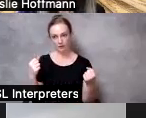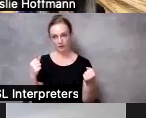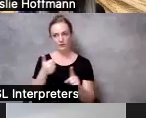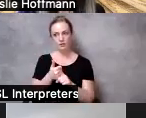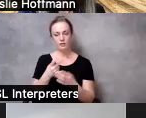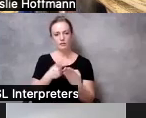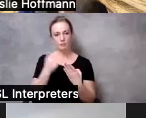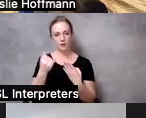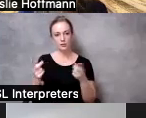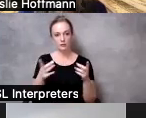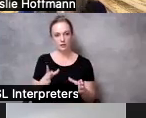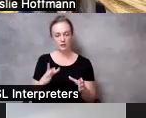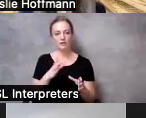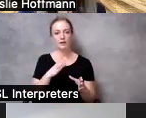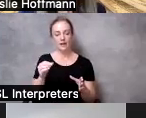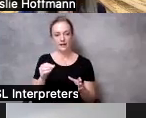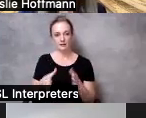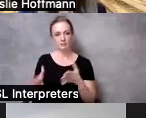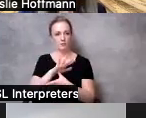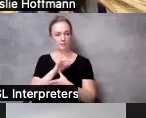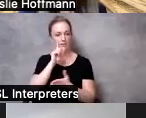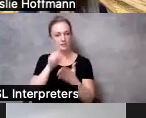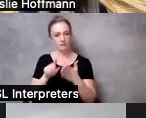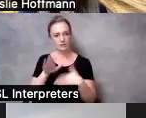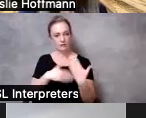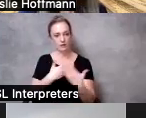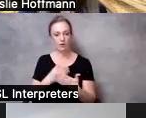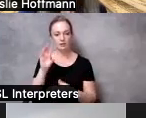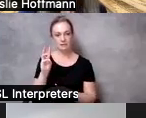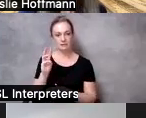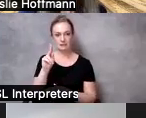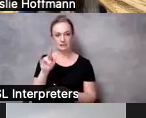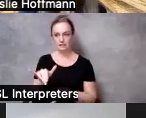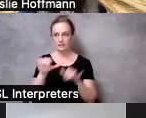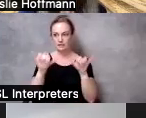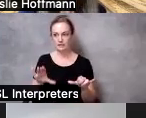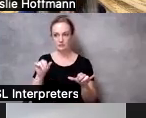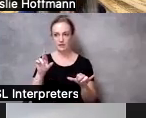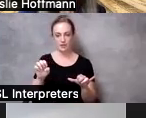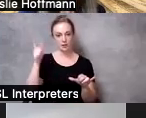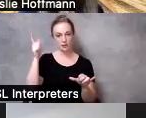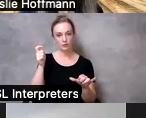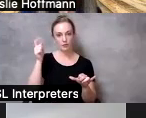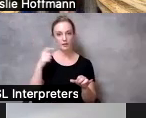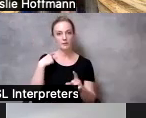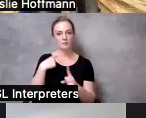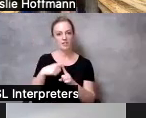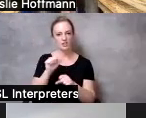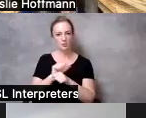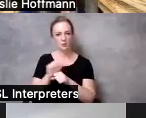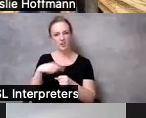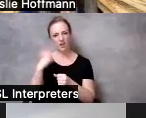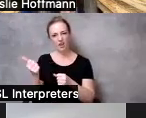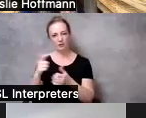director and/or principal investigator on all 6 of Kentucky's System of Care grants, and she's worked on numerous other federal